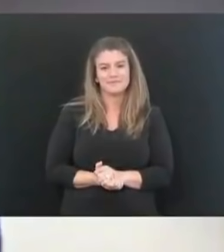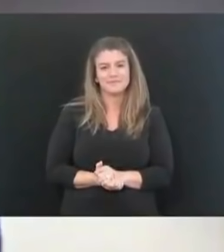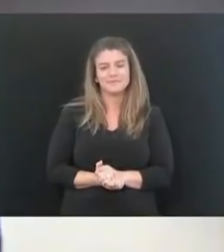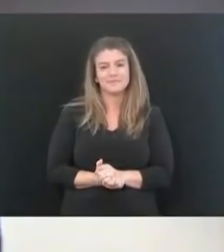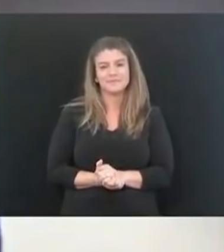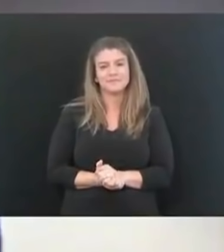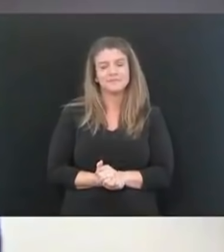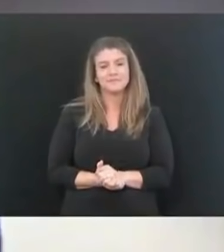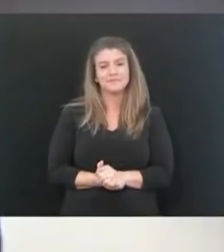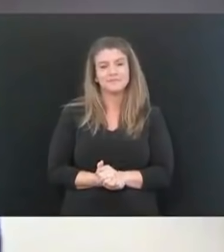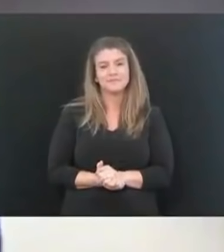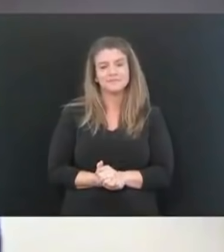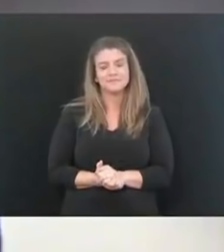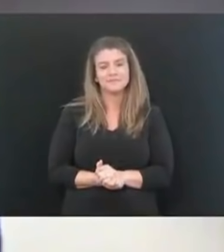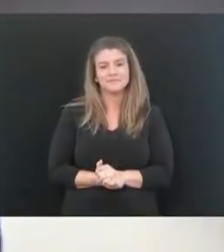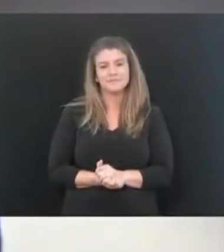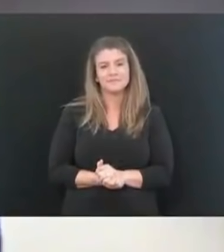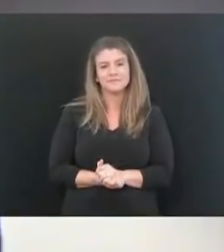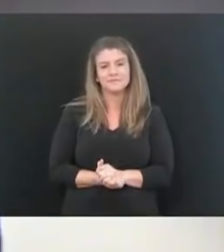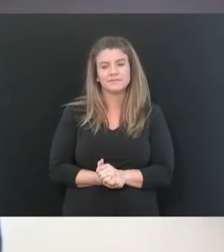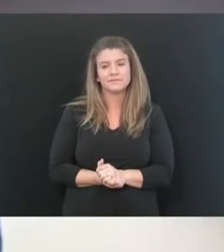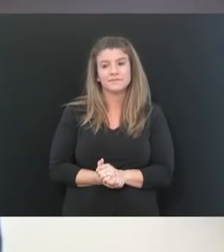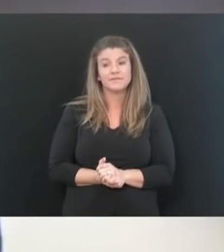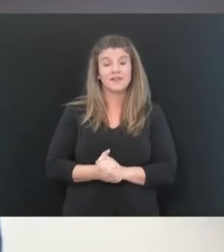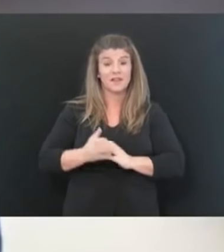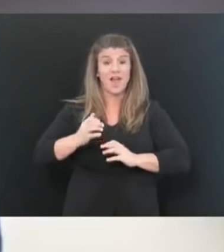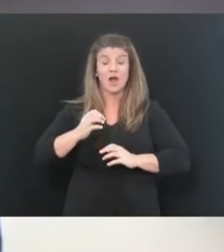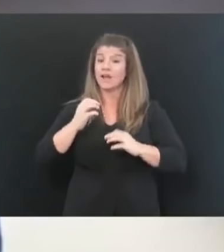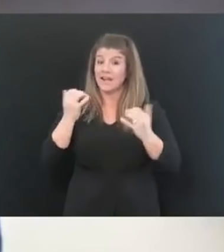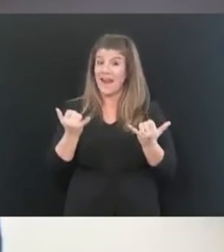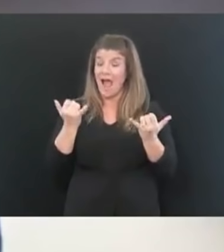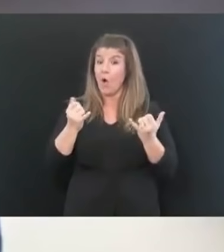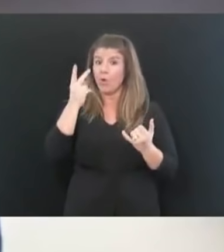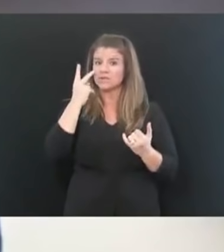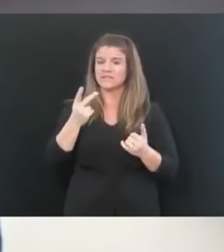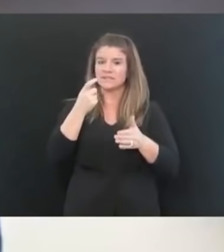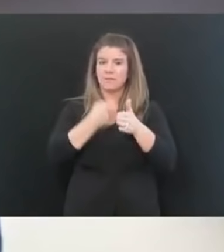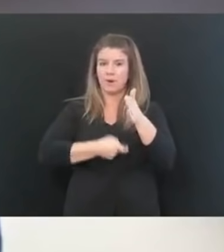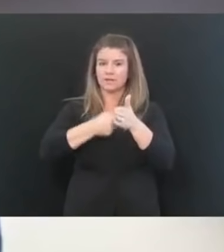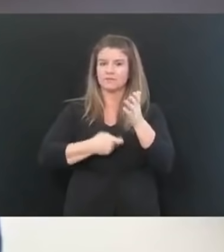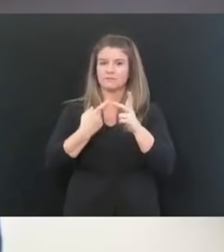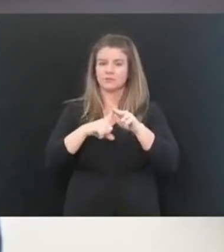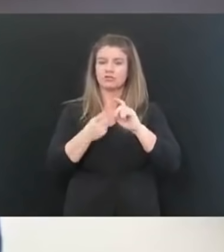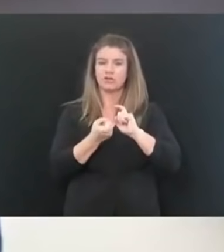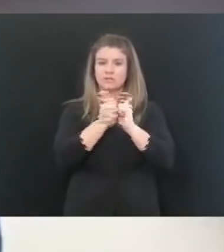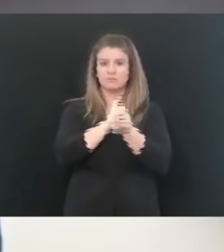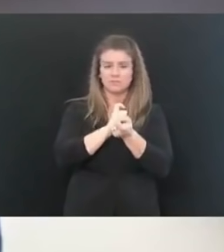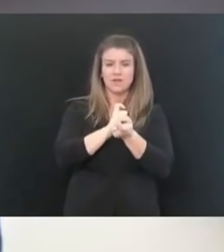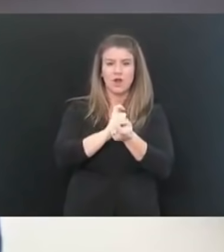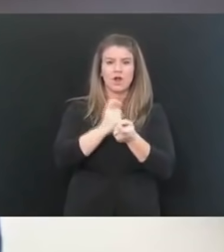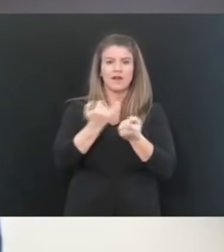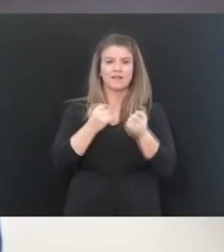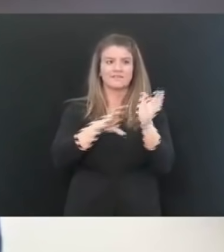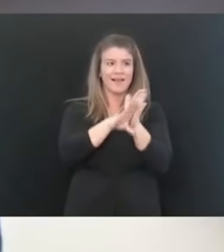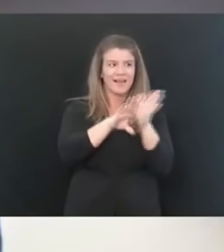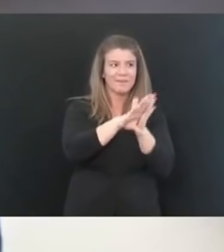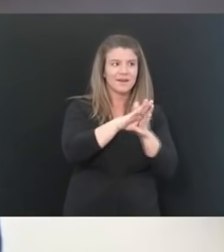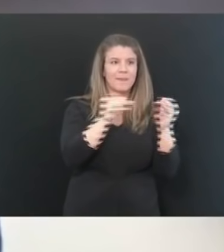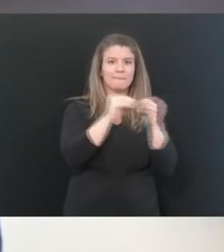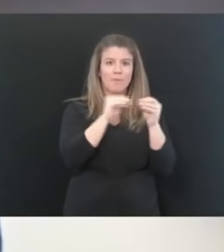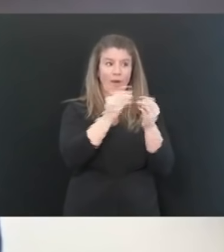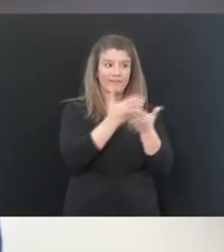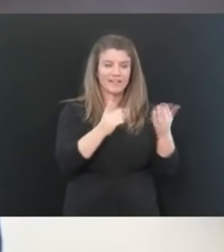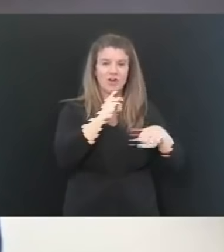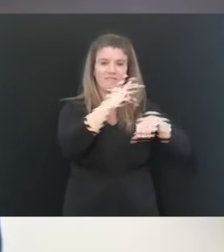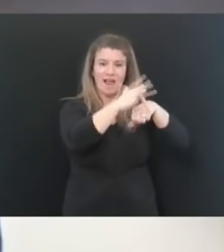Stephen, we are seeing pricing changes as this has developed and more supply has been available. We'll